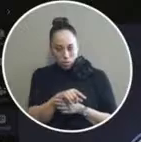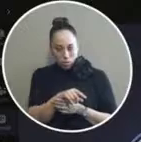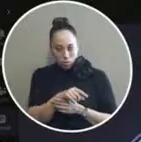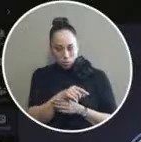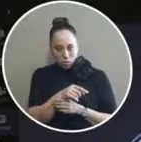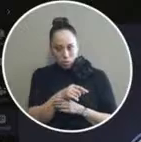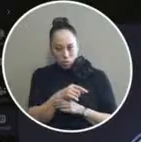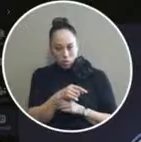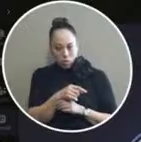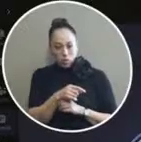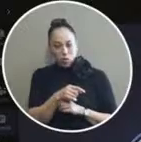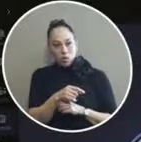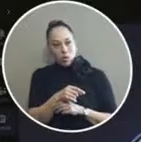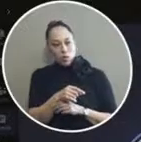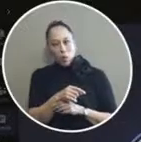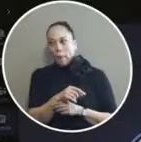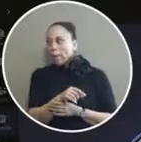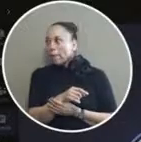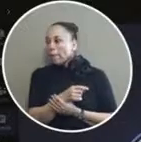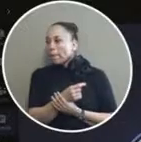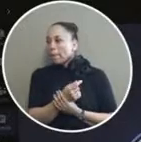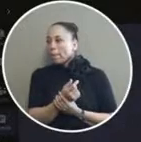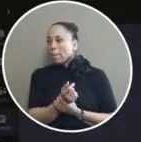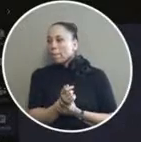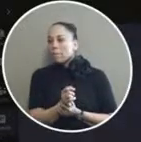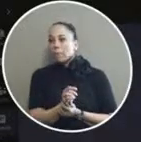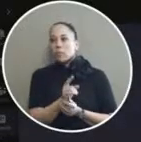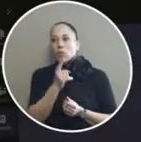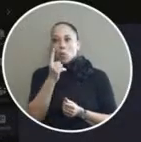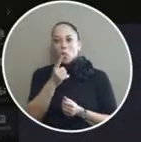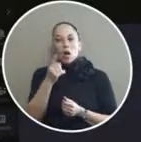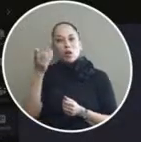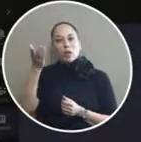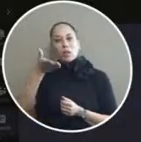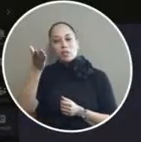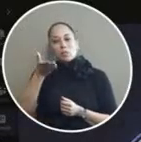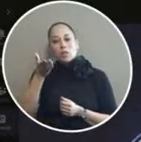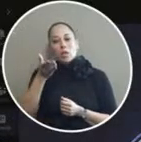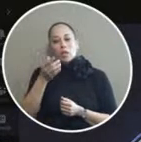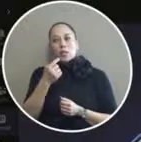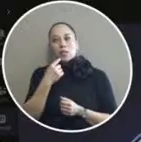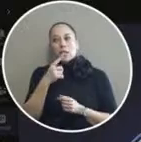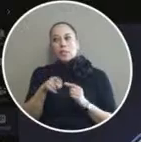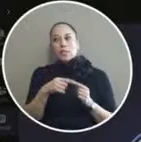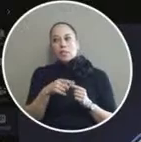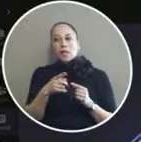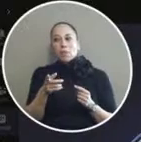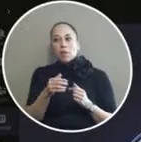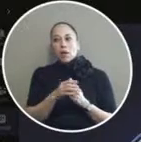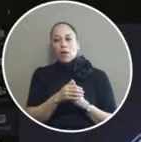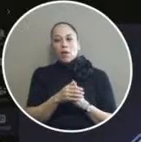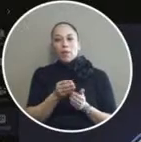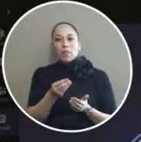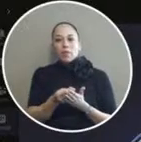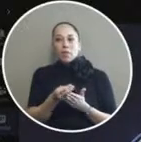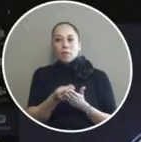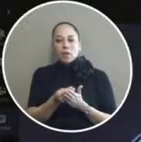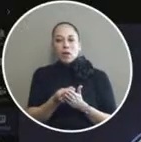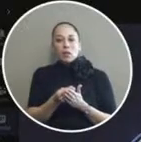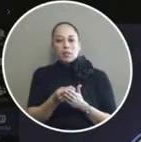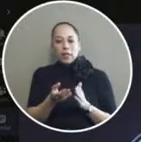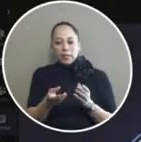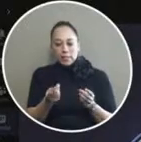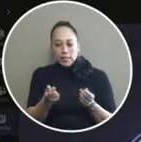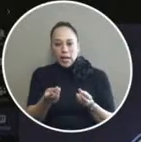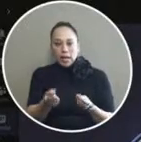One of the speakers, or a couple of the speakers, talked about the disbursement of funds being